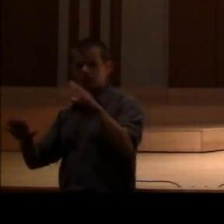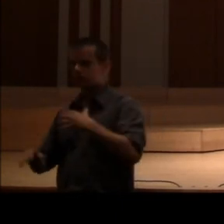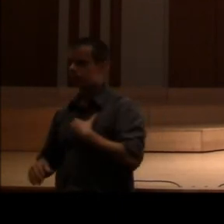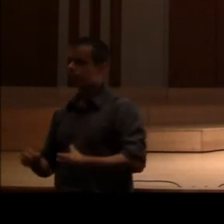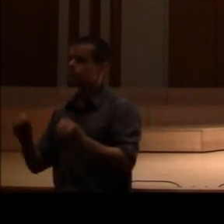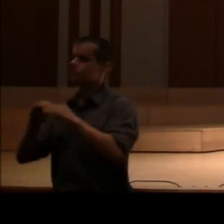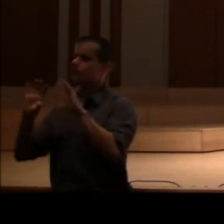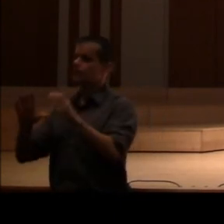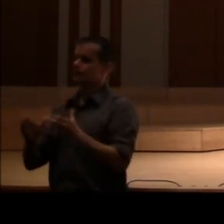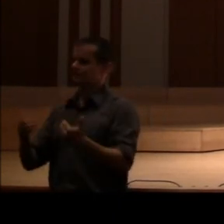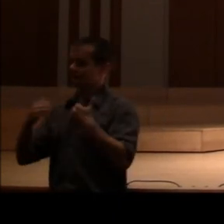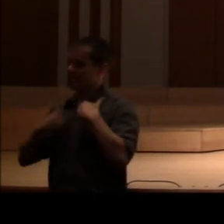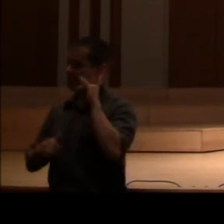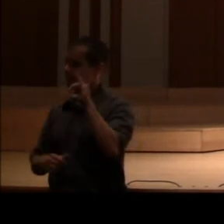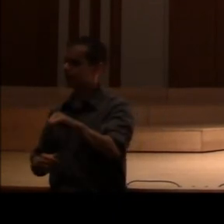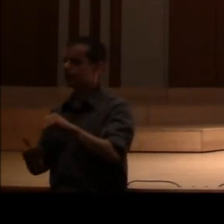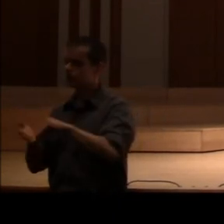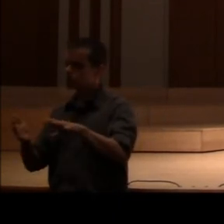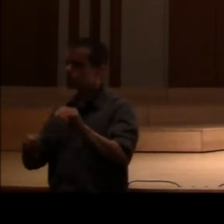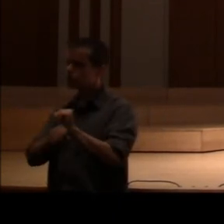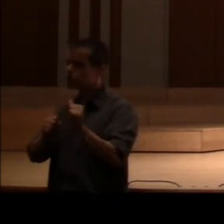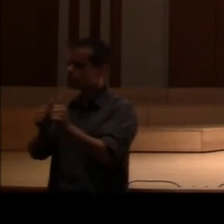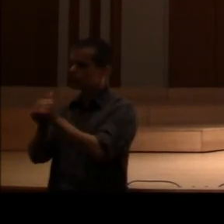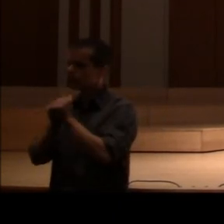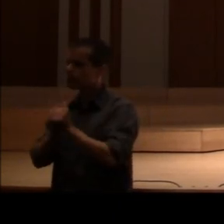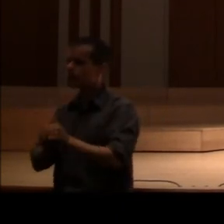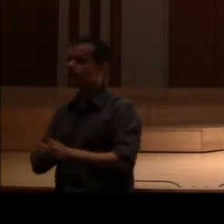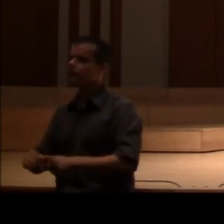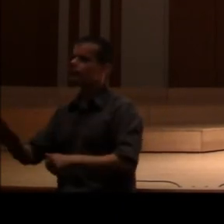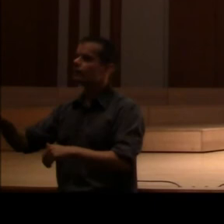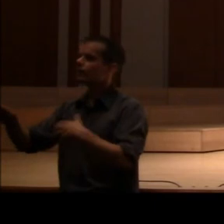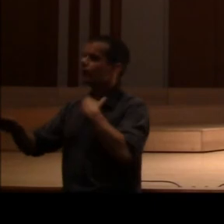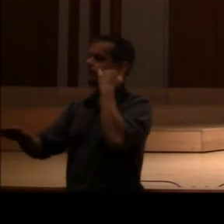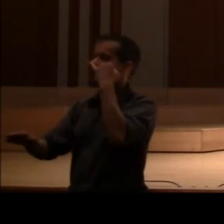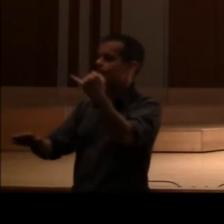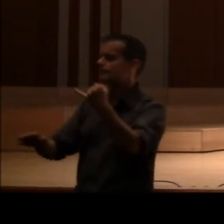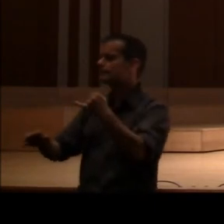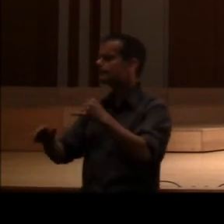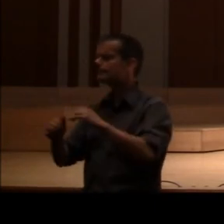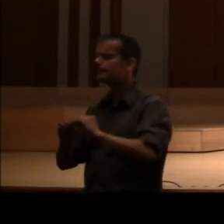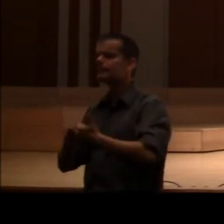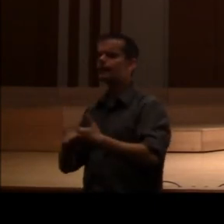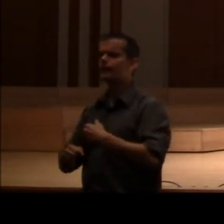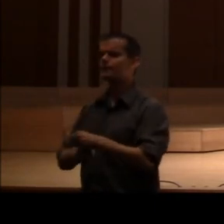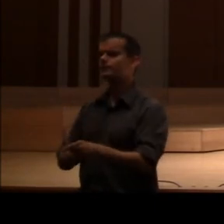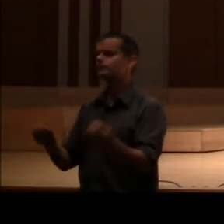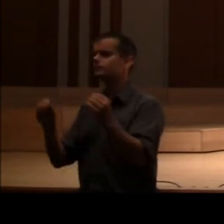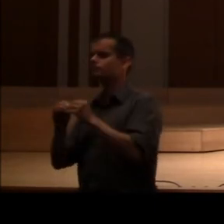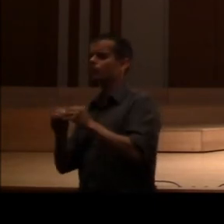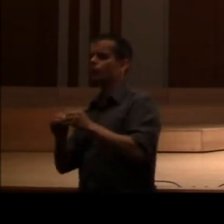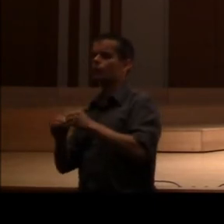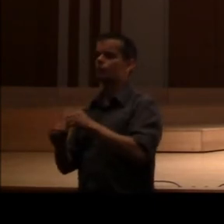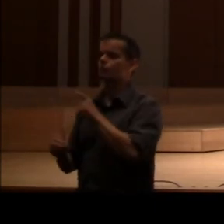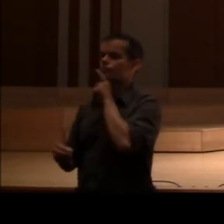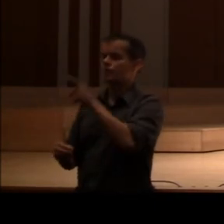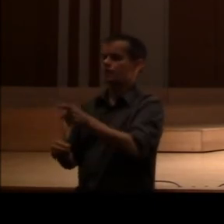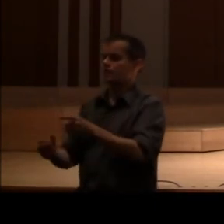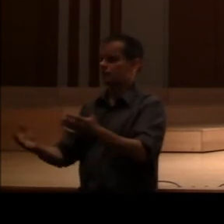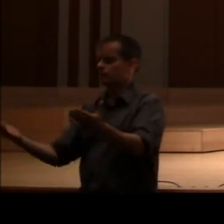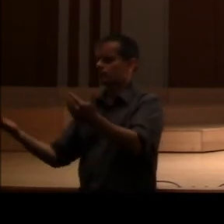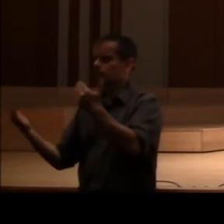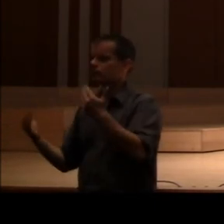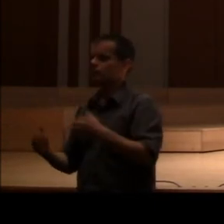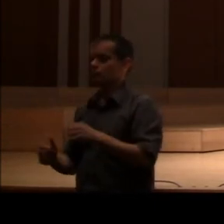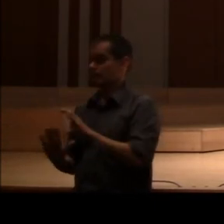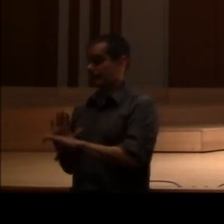have something like this, where students could work together, say, here's an idea I'm thinking about, how can I make it more realistic, or what do you think this character could say